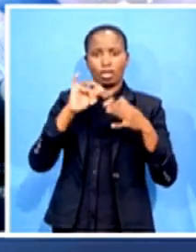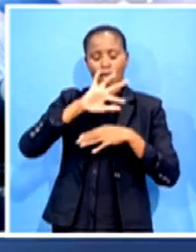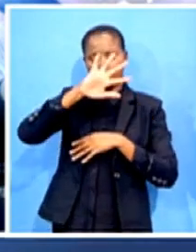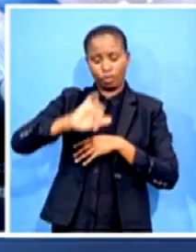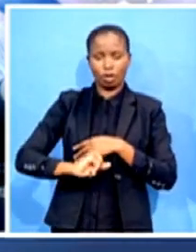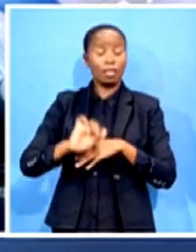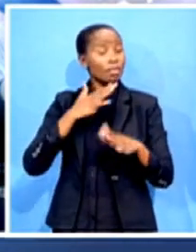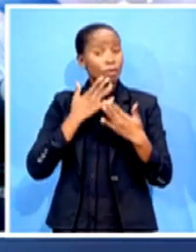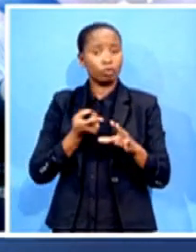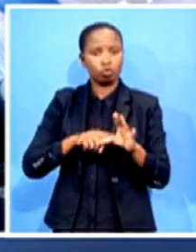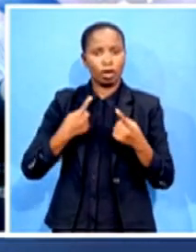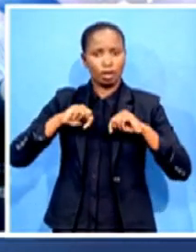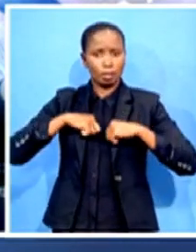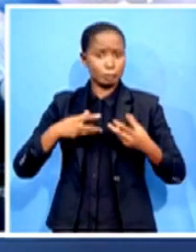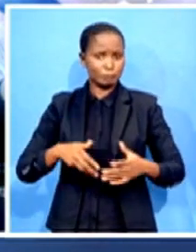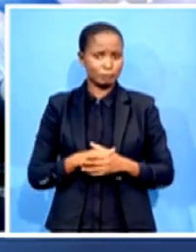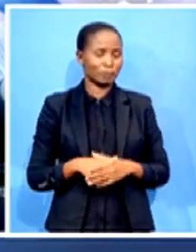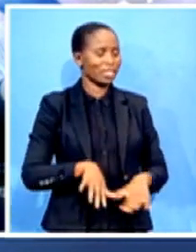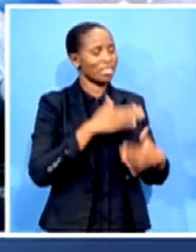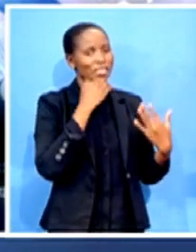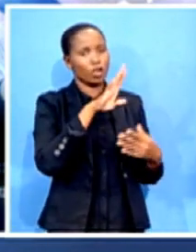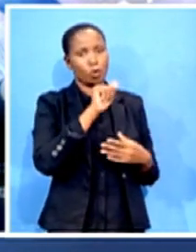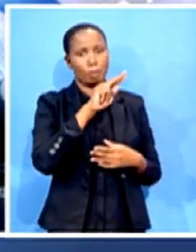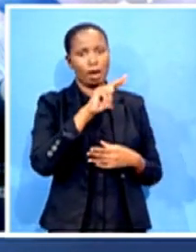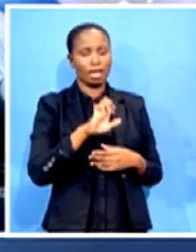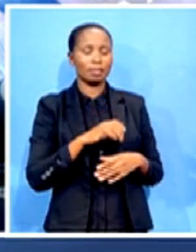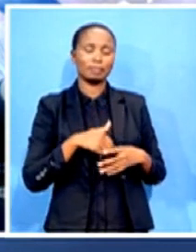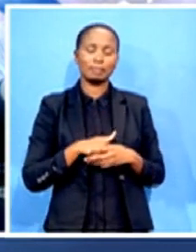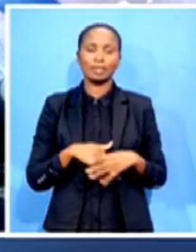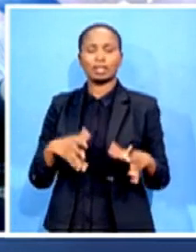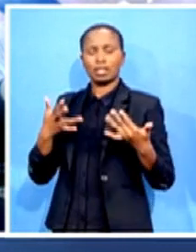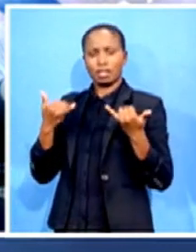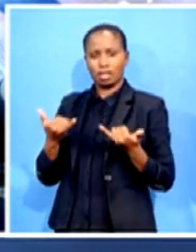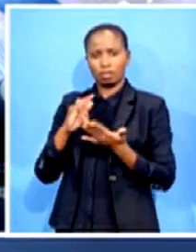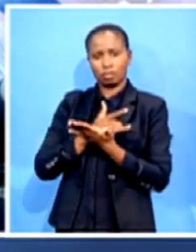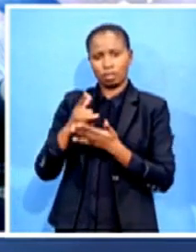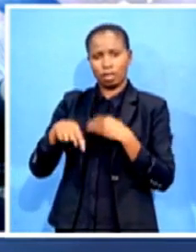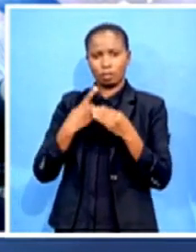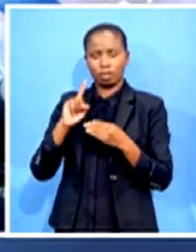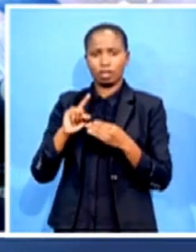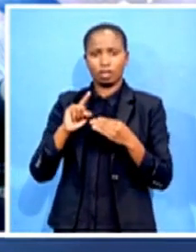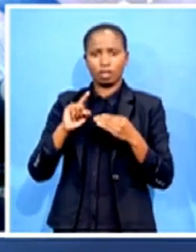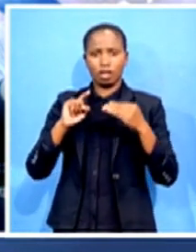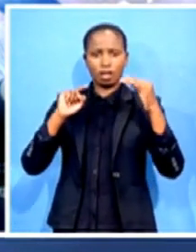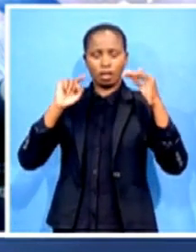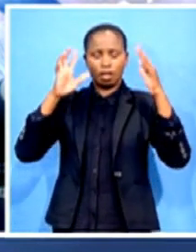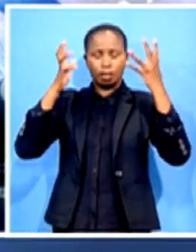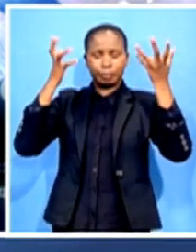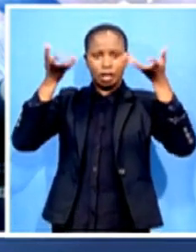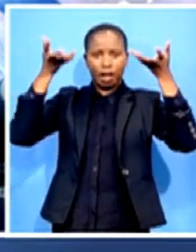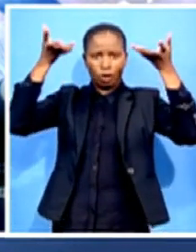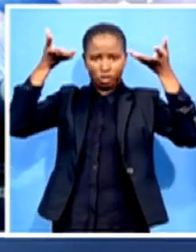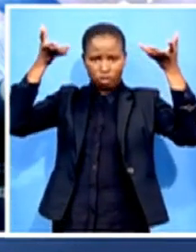Thank you for having me. All right, so we are talking about something called cloud exploits. We're talking about phishing, which is